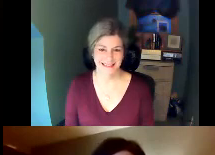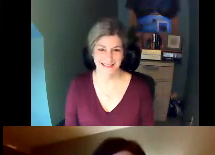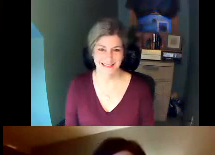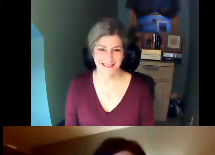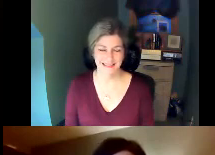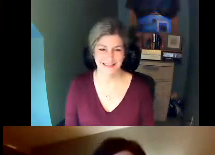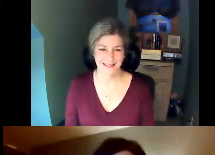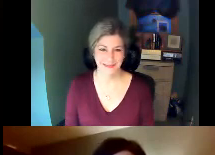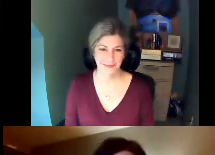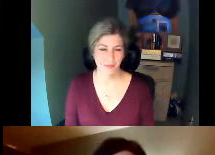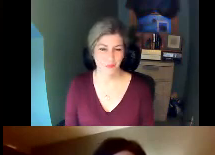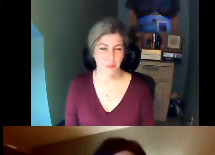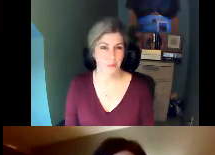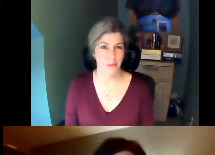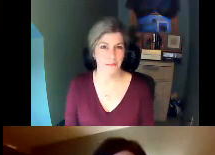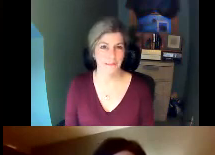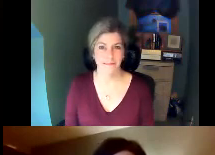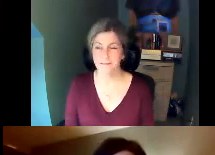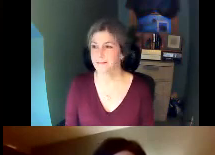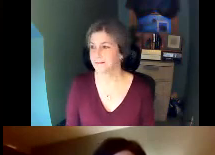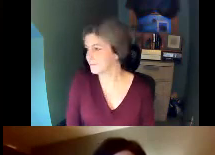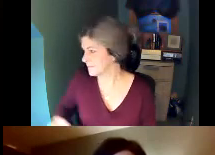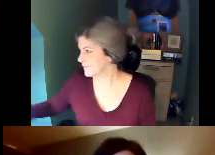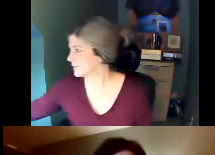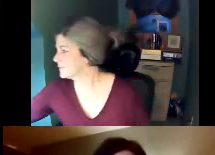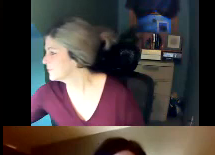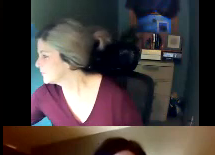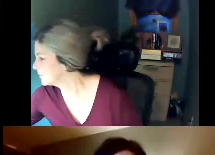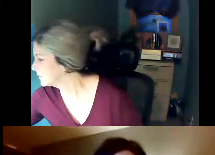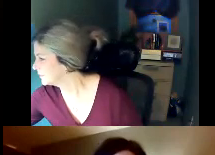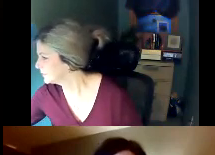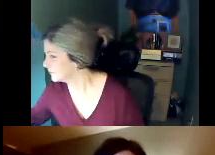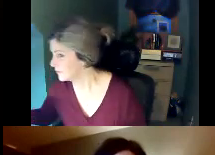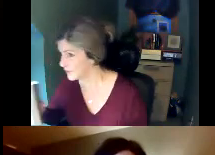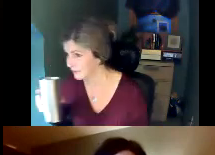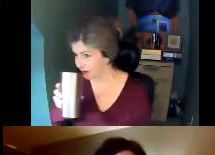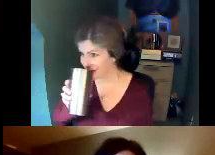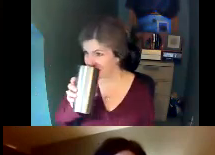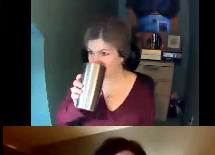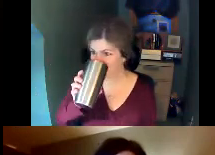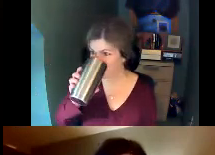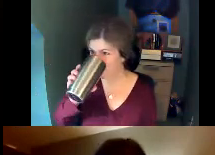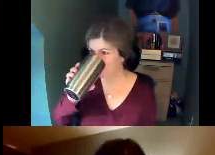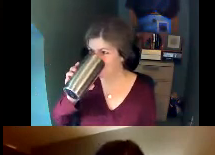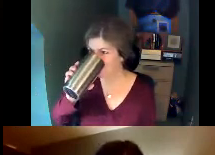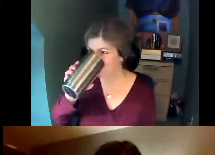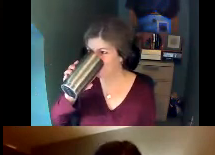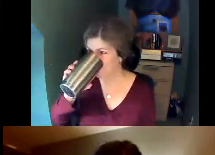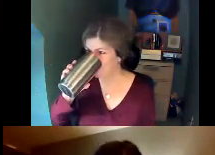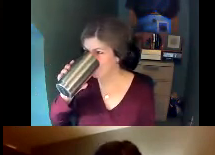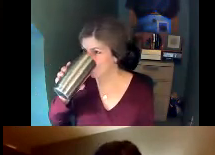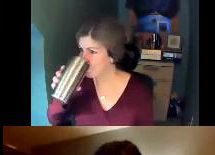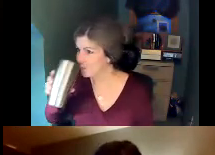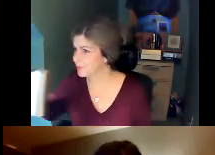we're going to talk about the FAFSA, some of the nuts and bolts, you know, what do you need to do? What are some things to keep in mind as you're going